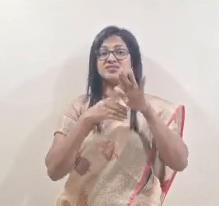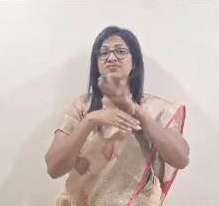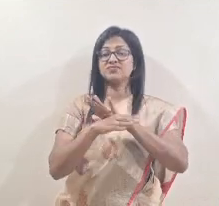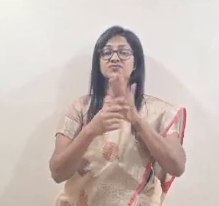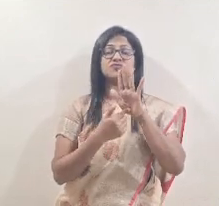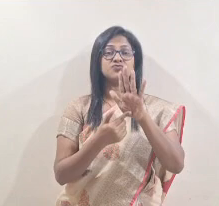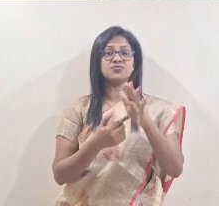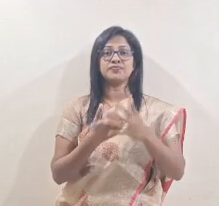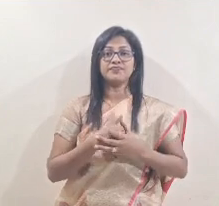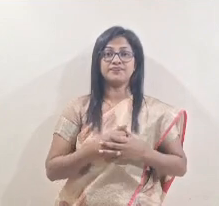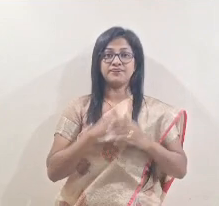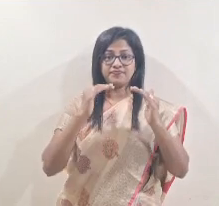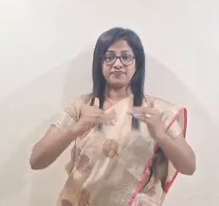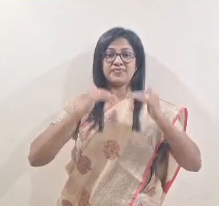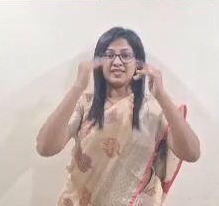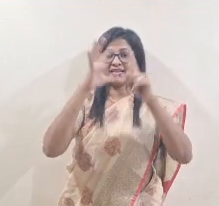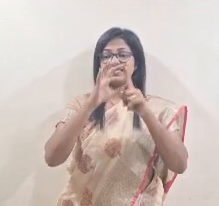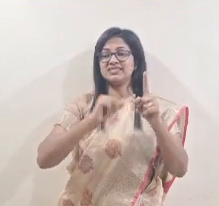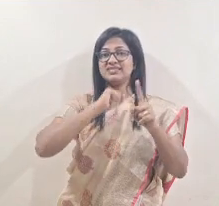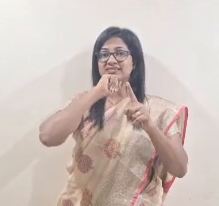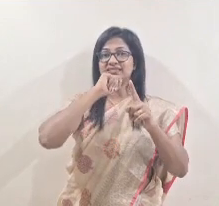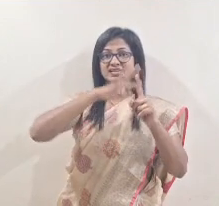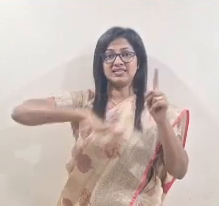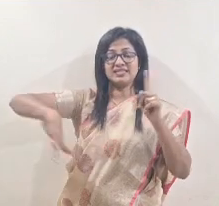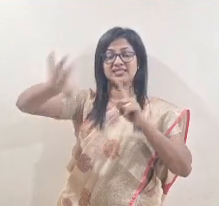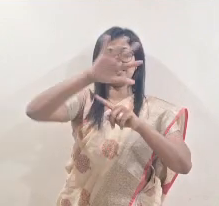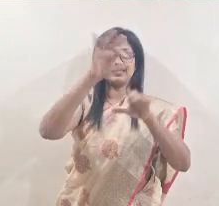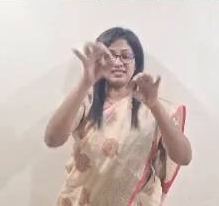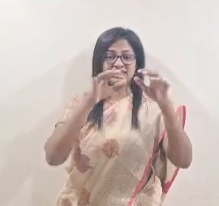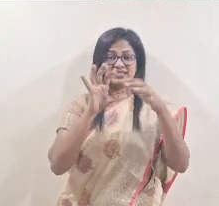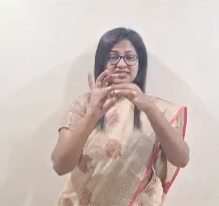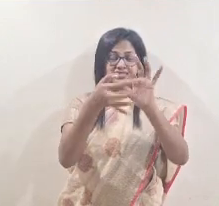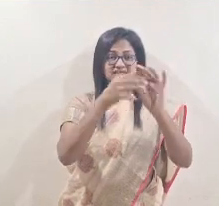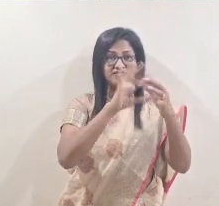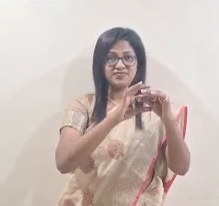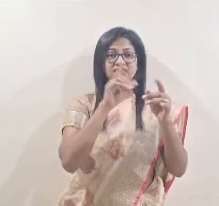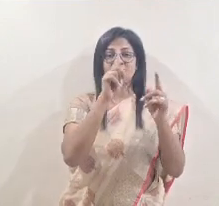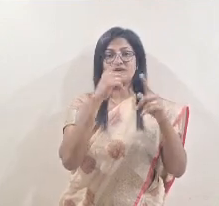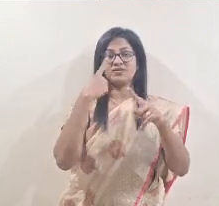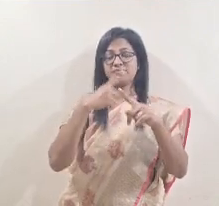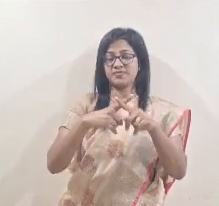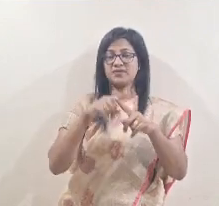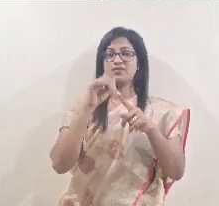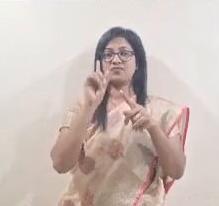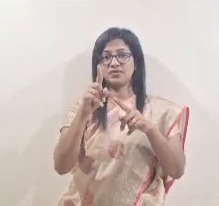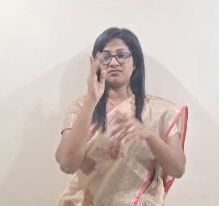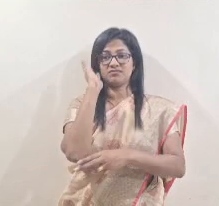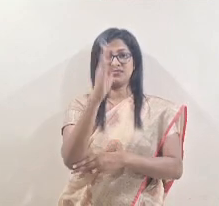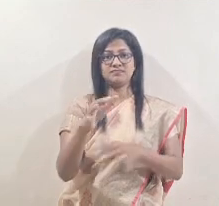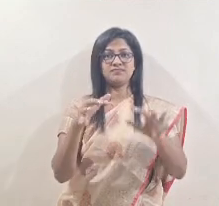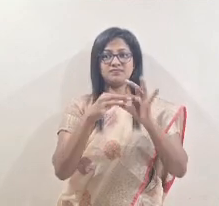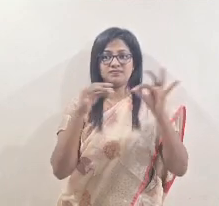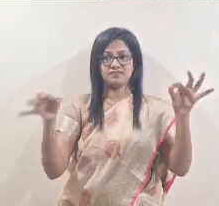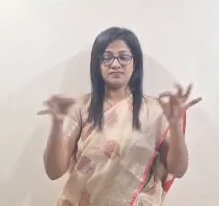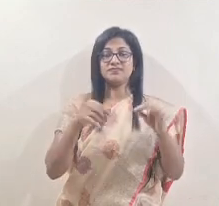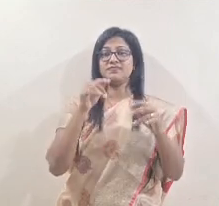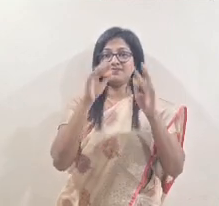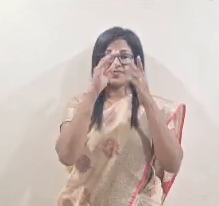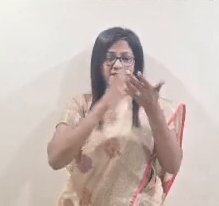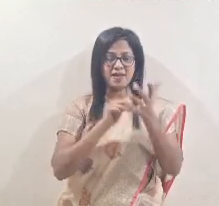have graded the whole Delhi city road road network into 1 by 1 kilometer. So in this map, you can